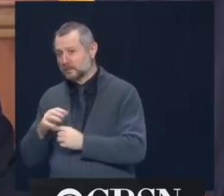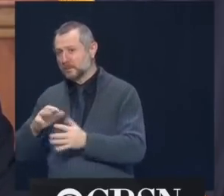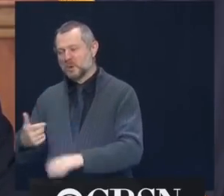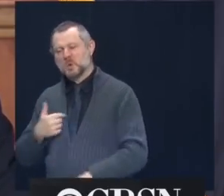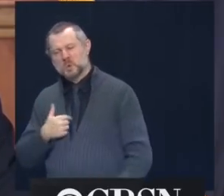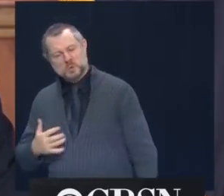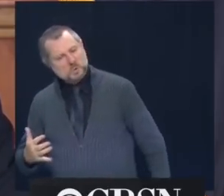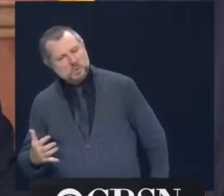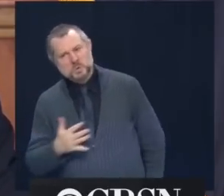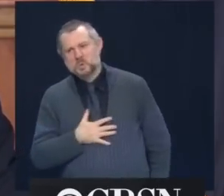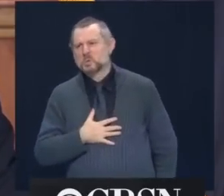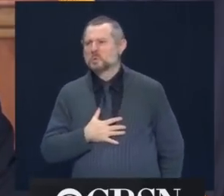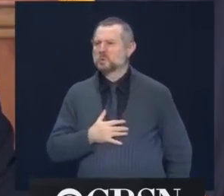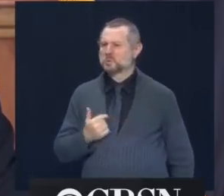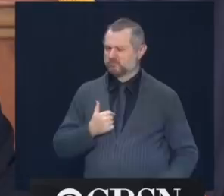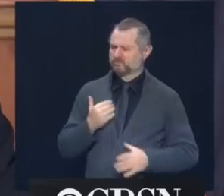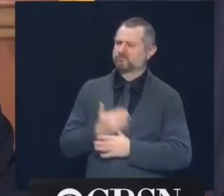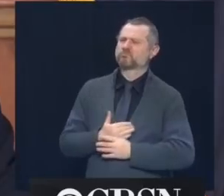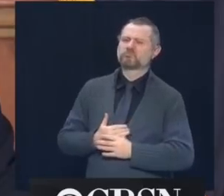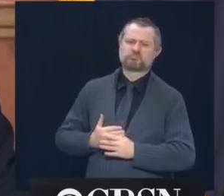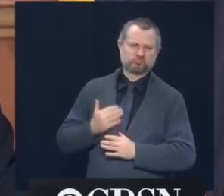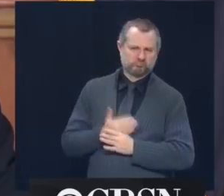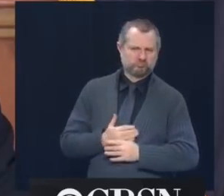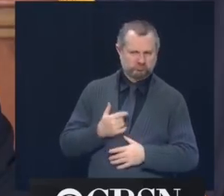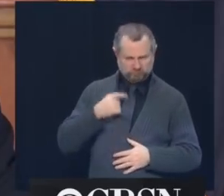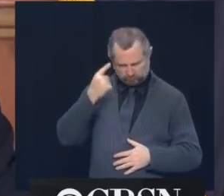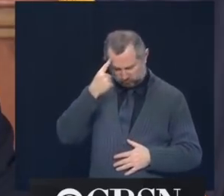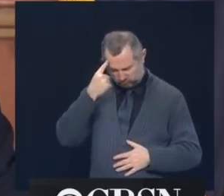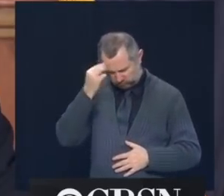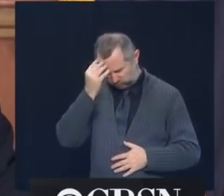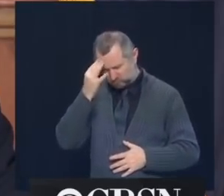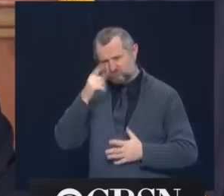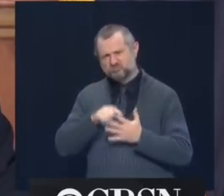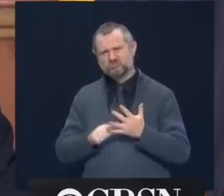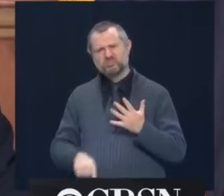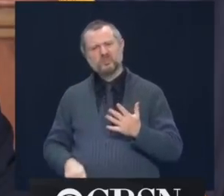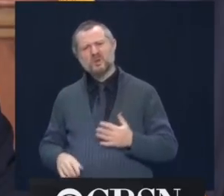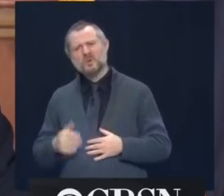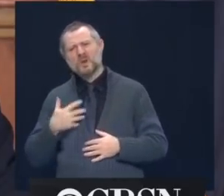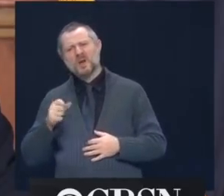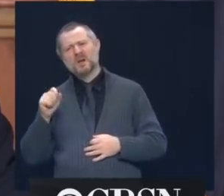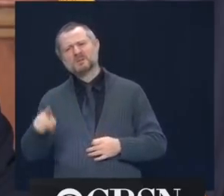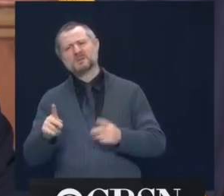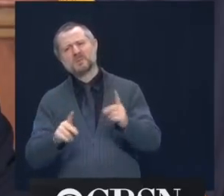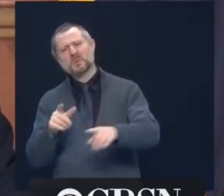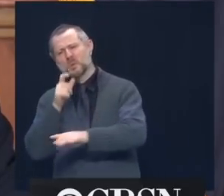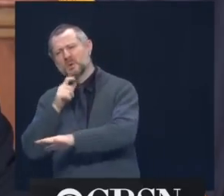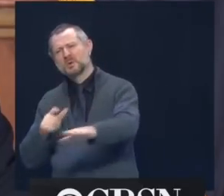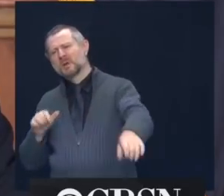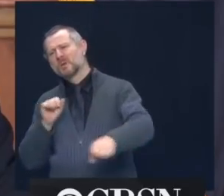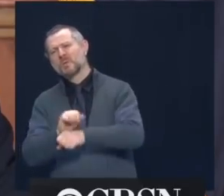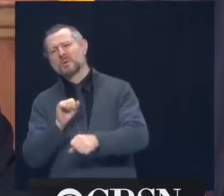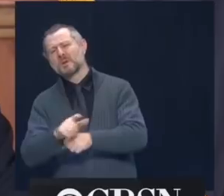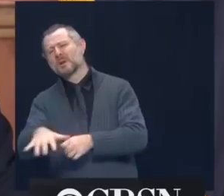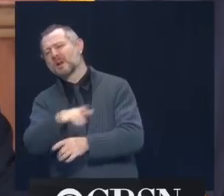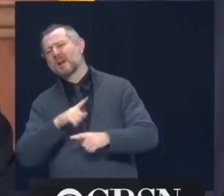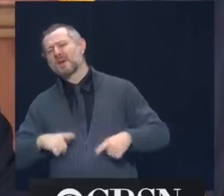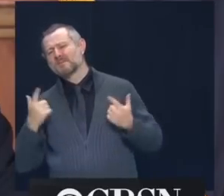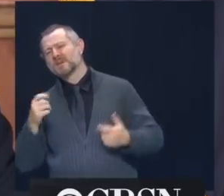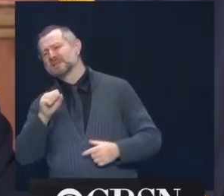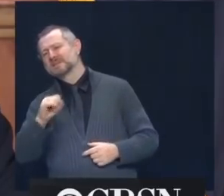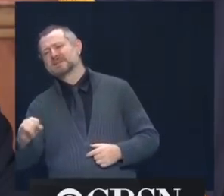many levels. And I would ask people on Staten Island to think